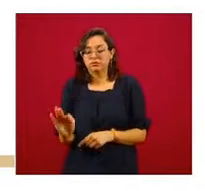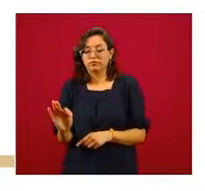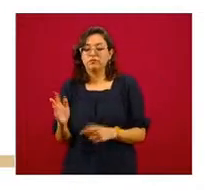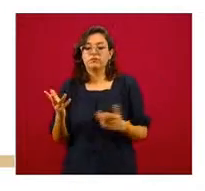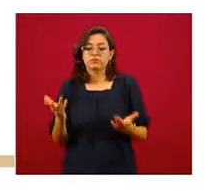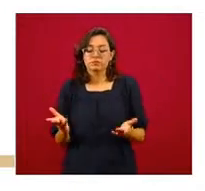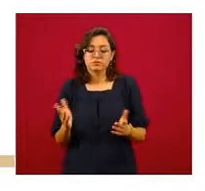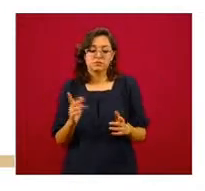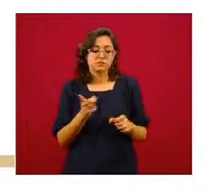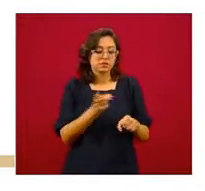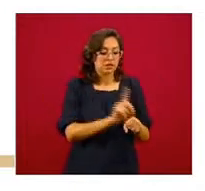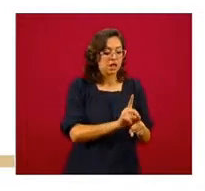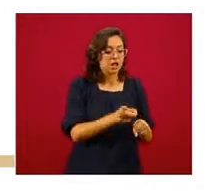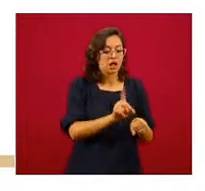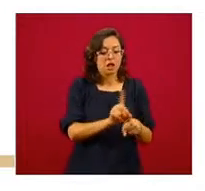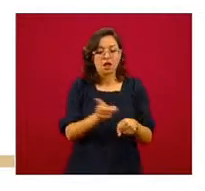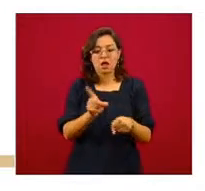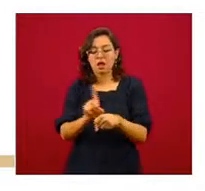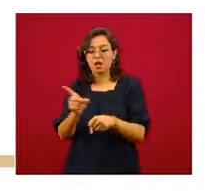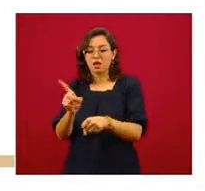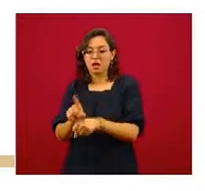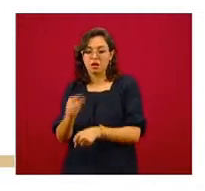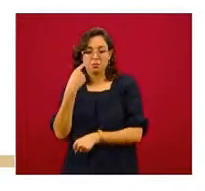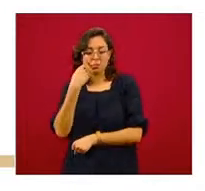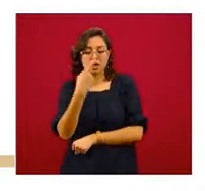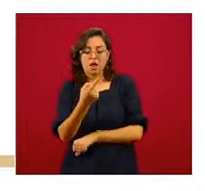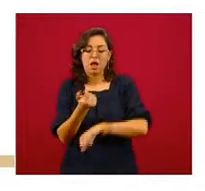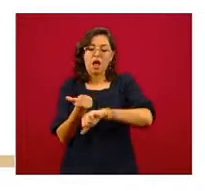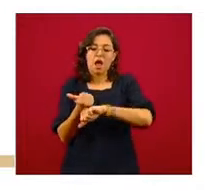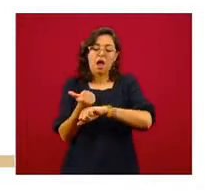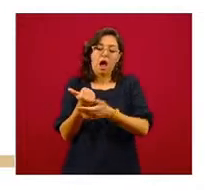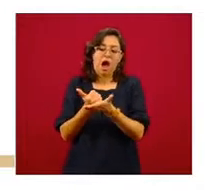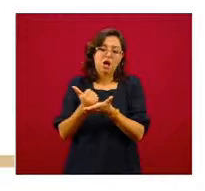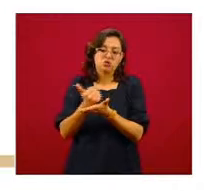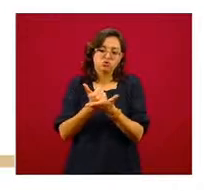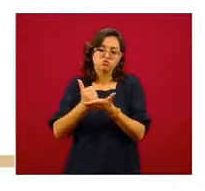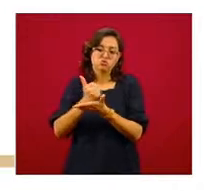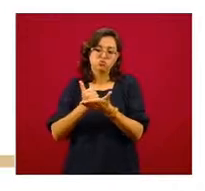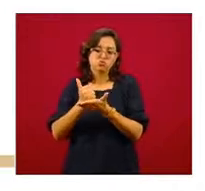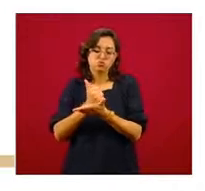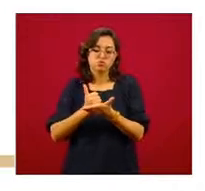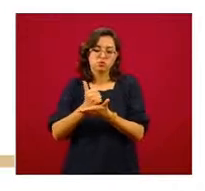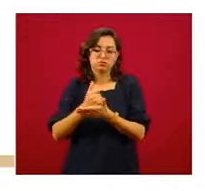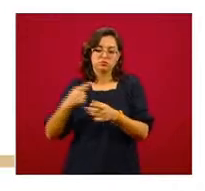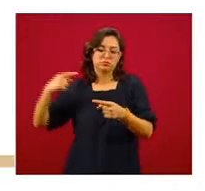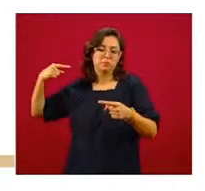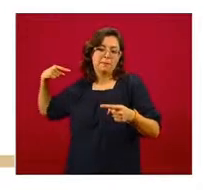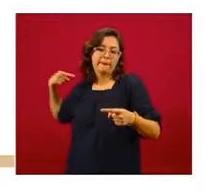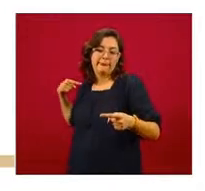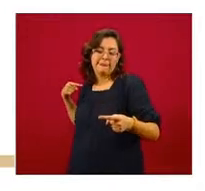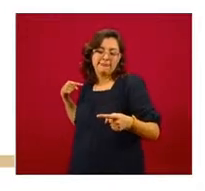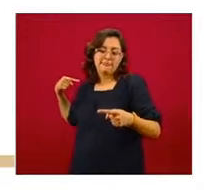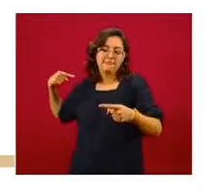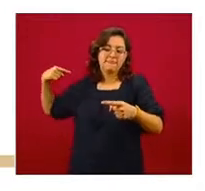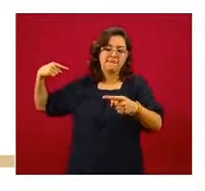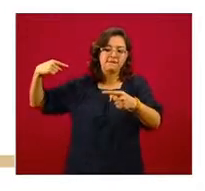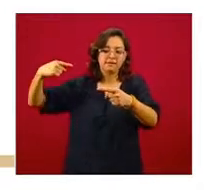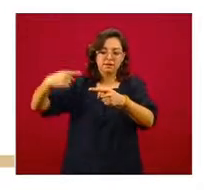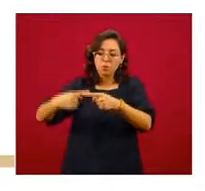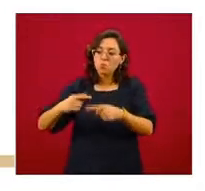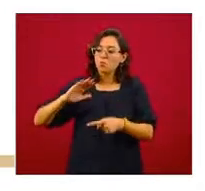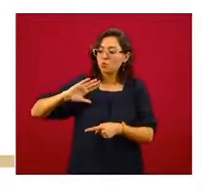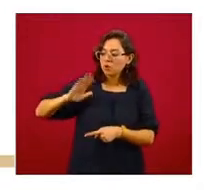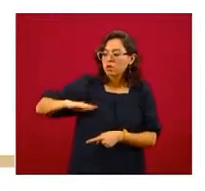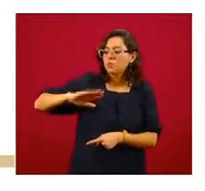system in the past 24 hours. And in blue, you will see the distribution or the